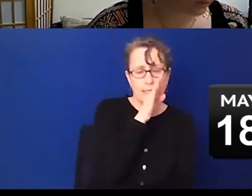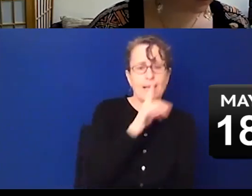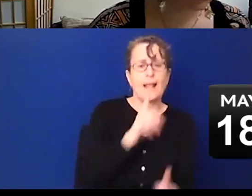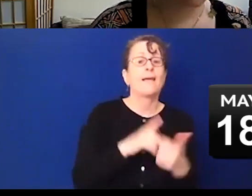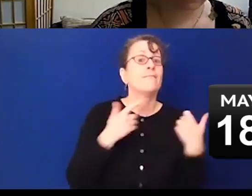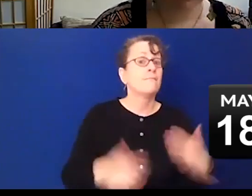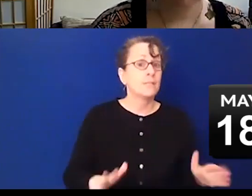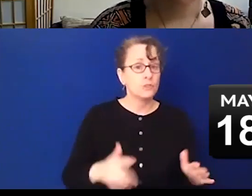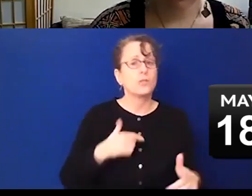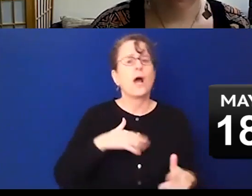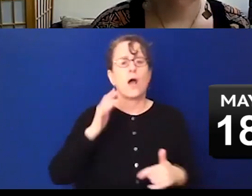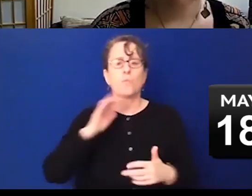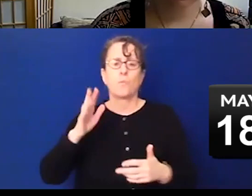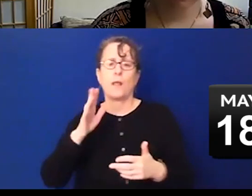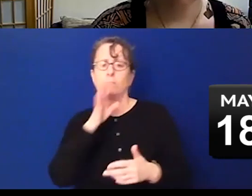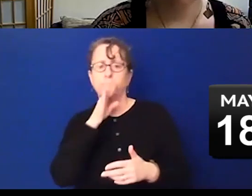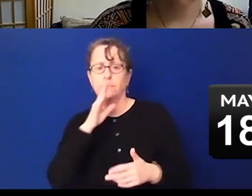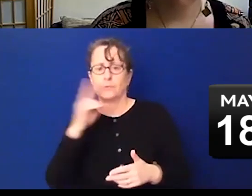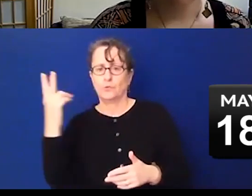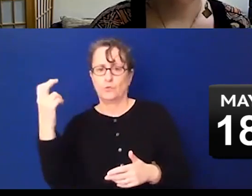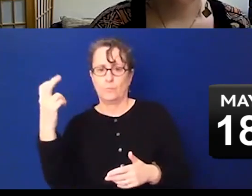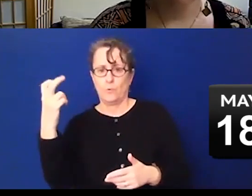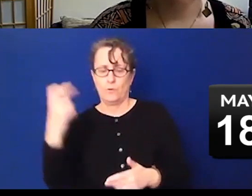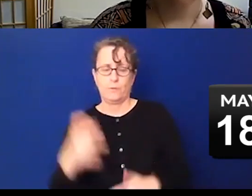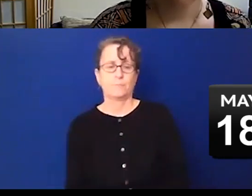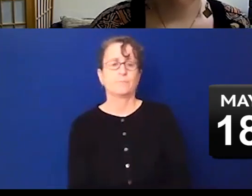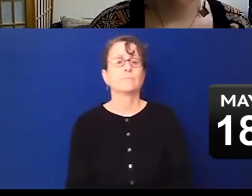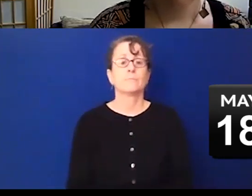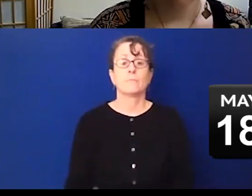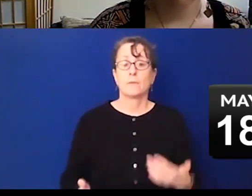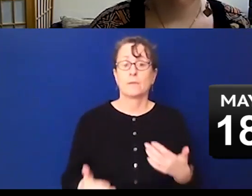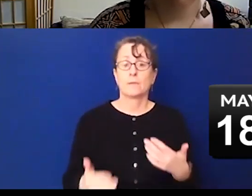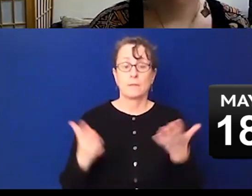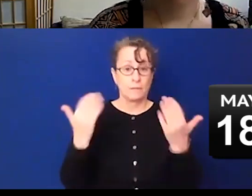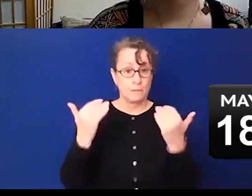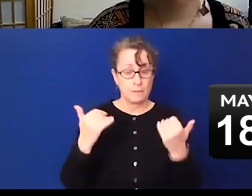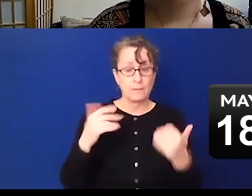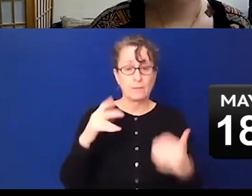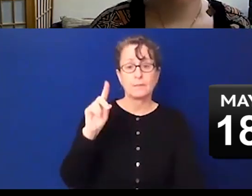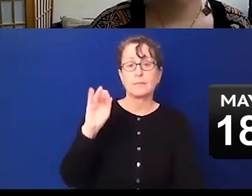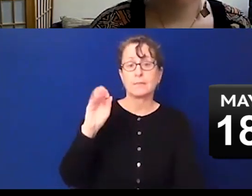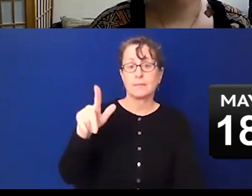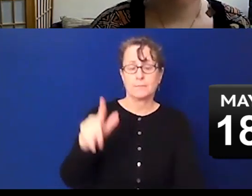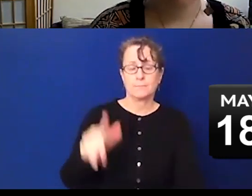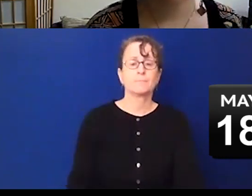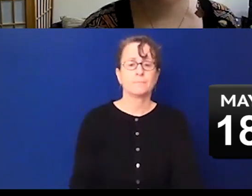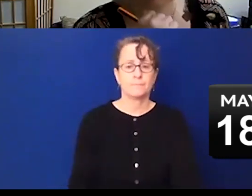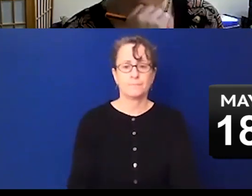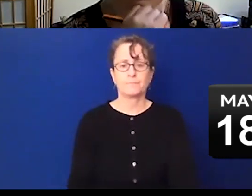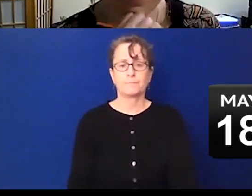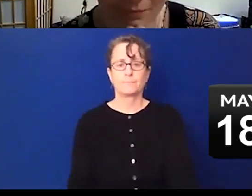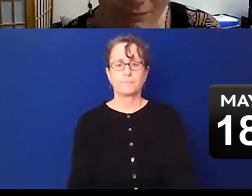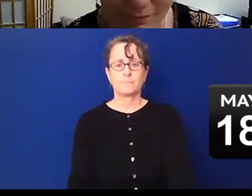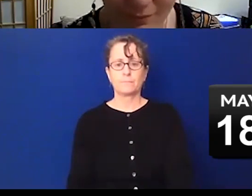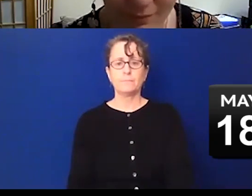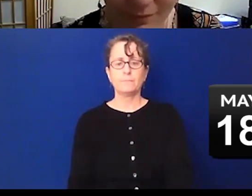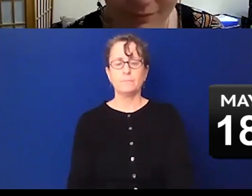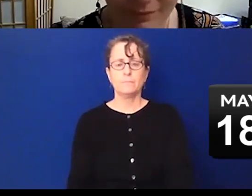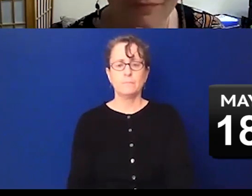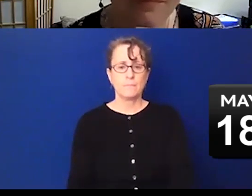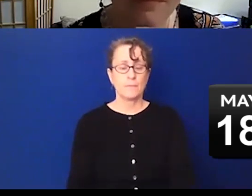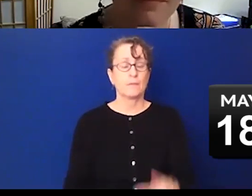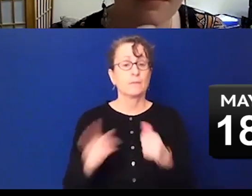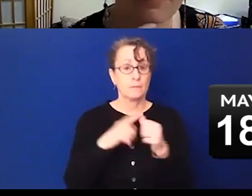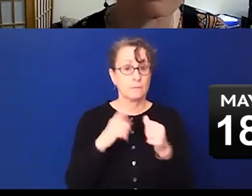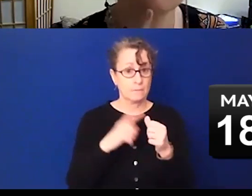that. Great. Do we have a motion reader? Daniel. I'll read them. I just want to check in the first